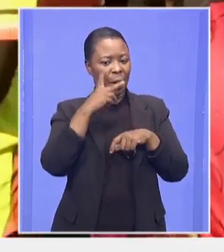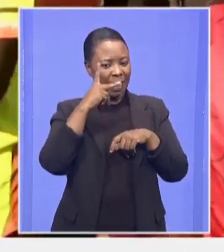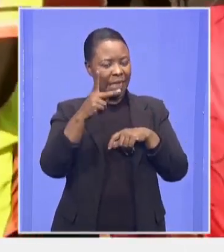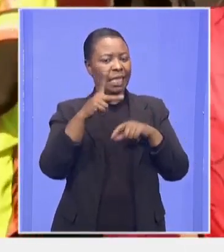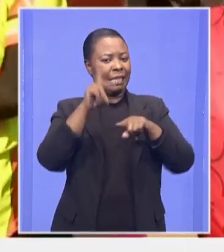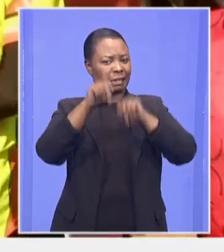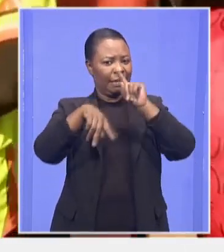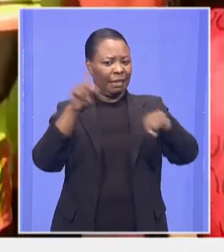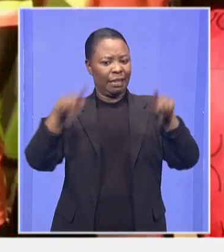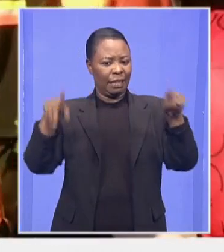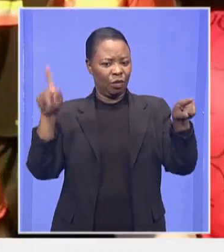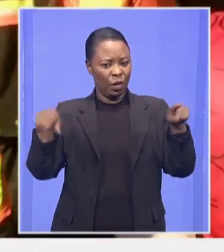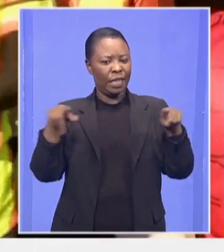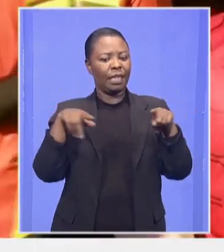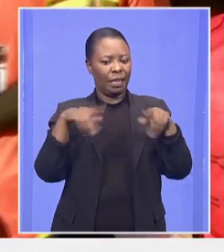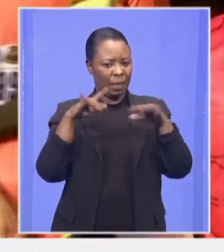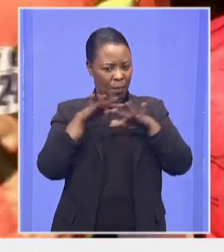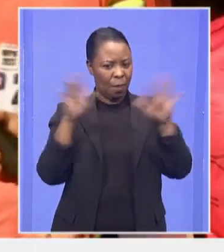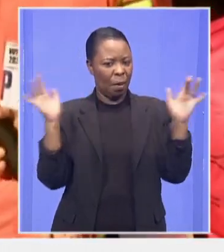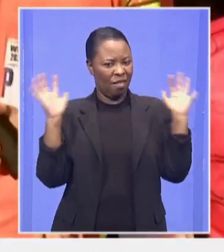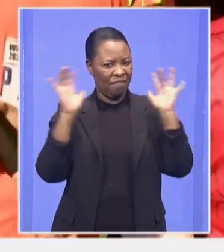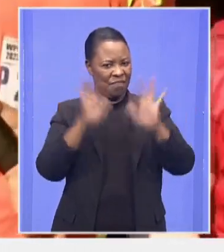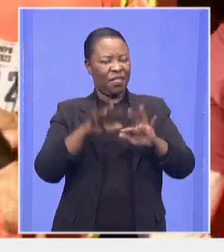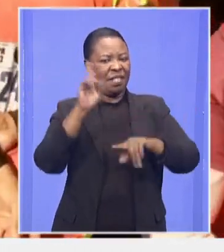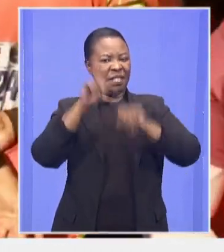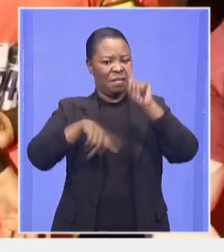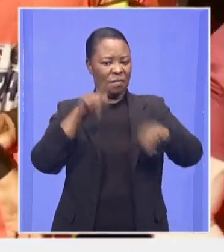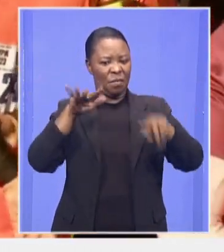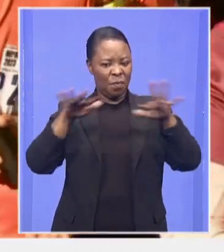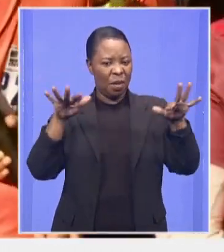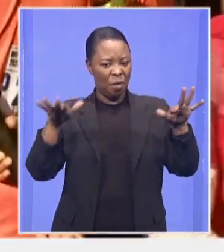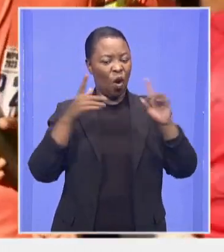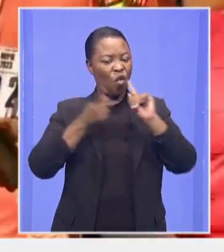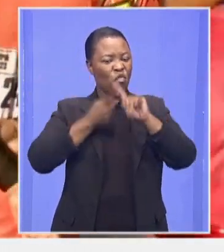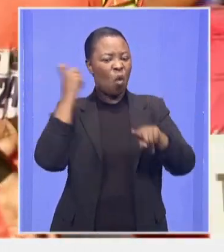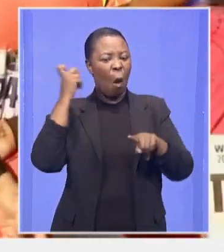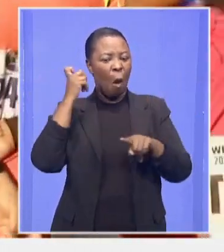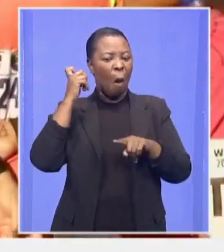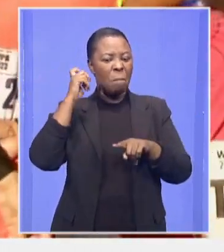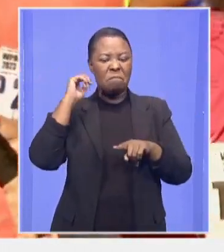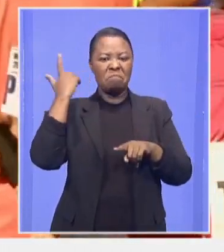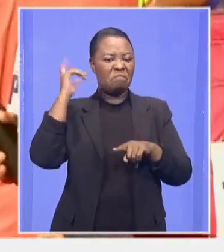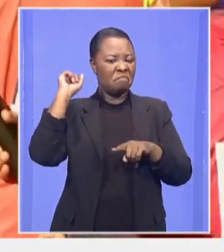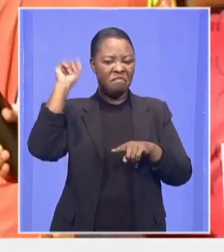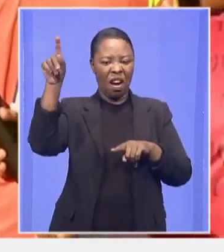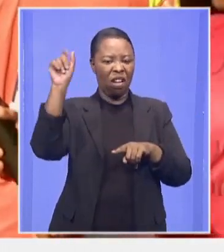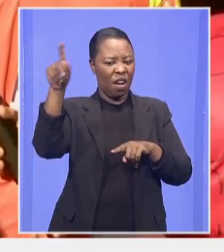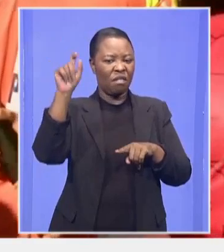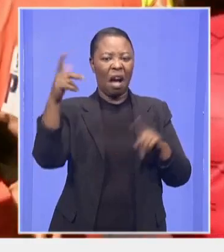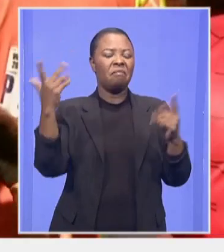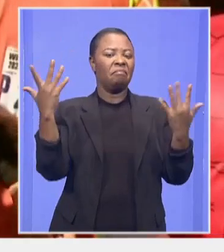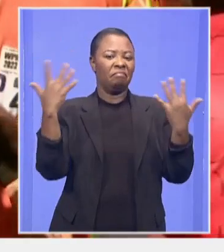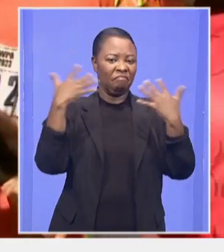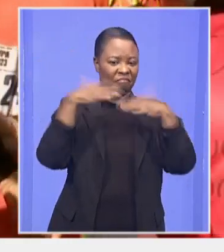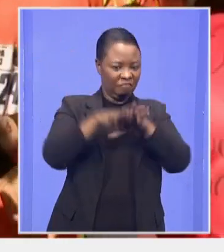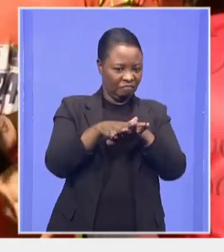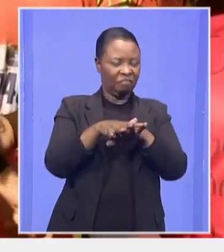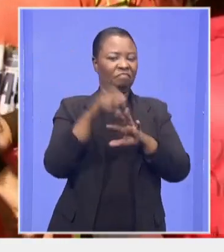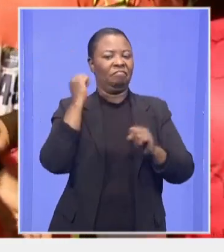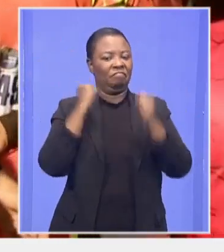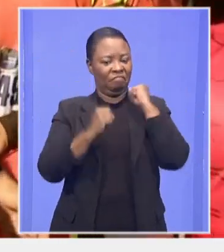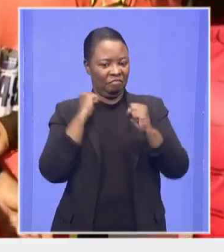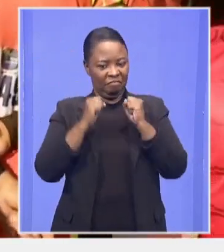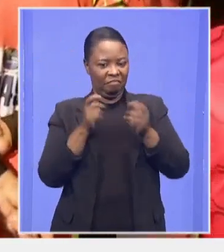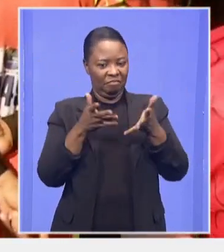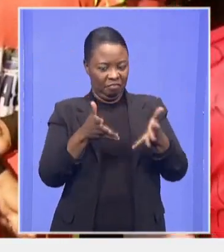and multi-ethnicity and diverse number of people coming from different walks of life taking part in this particular race here in the